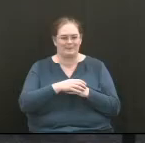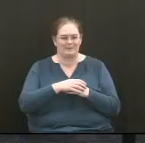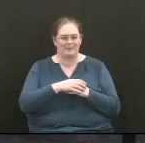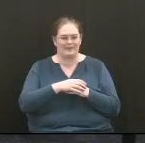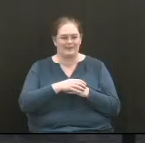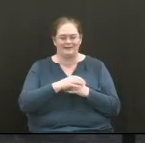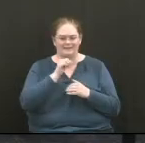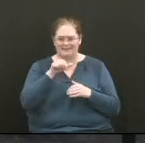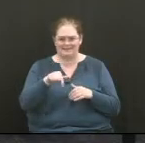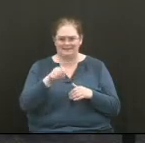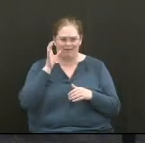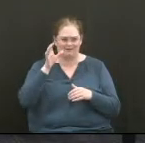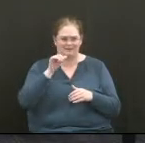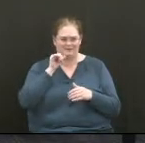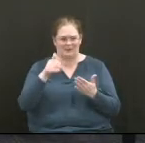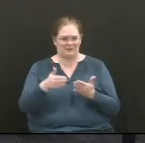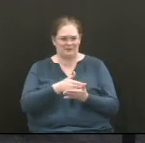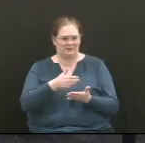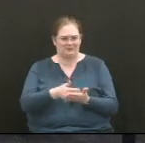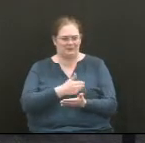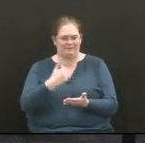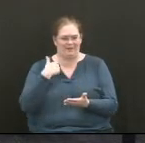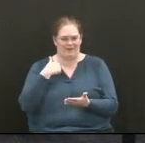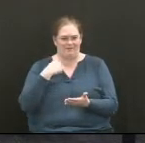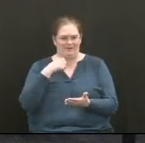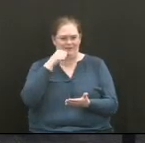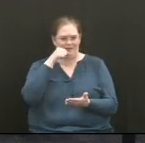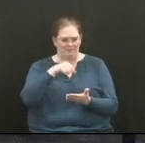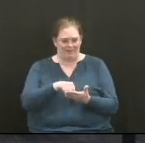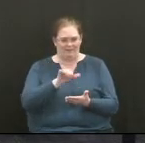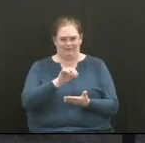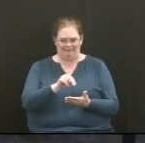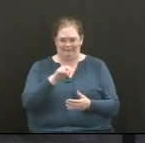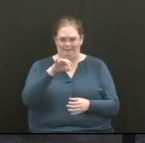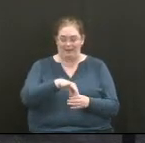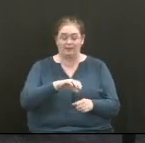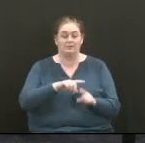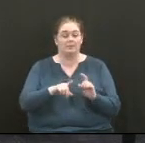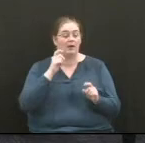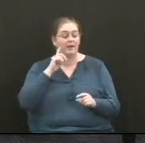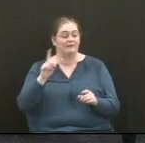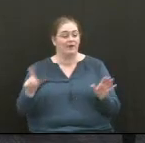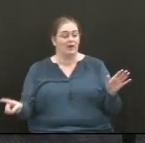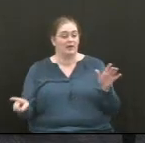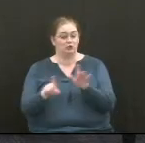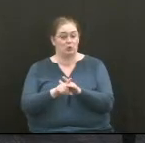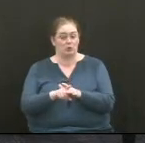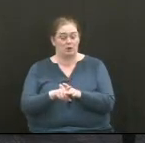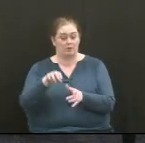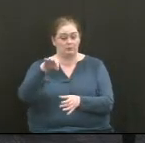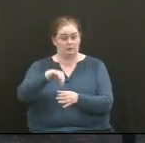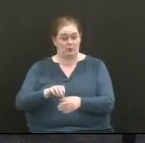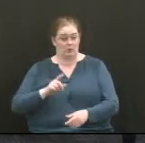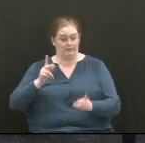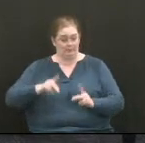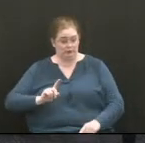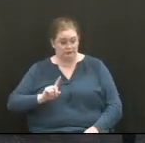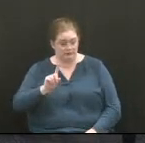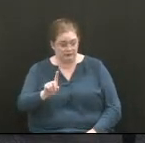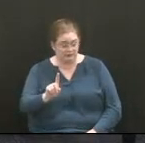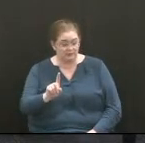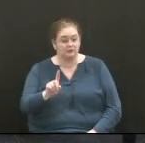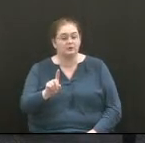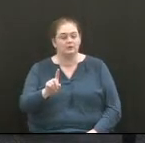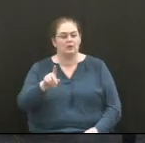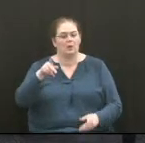This is not new, the idea of mailing in your ballot. But had I shown up to the polls that day,